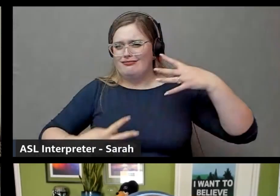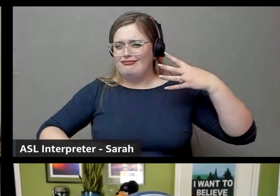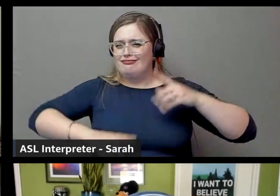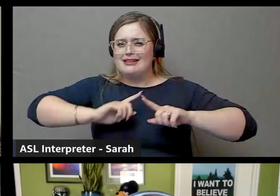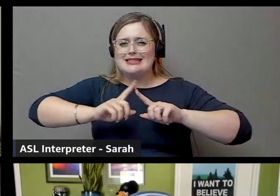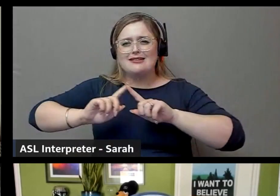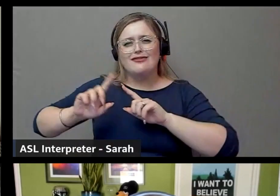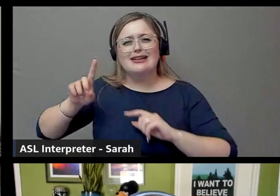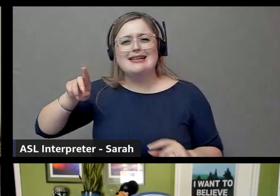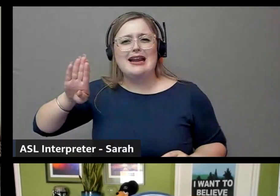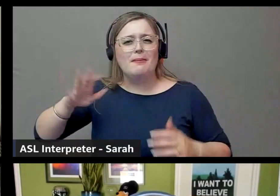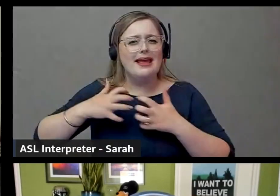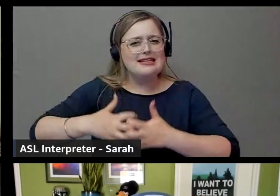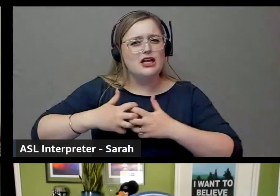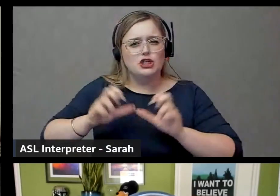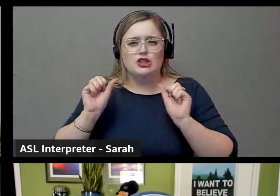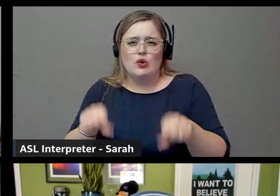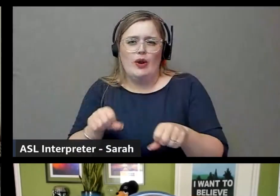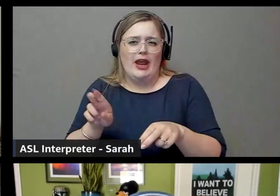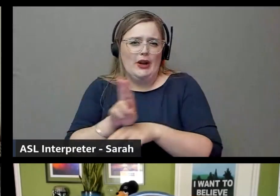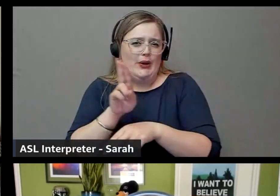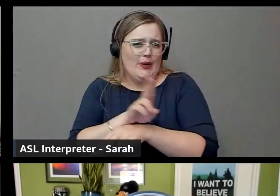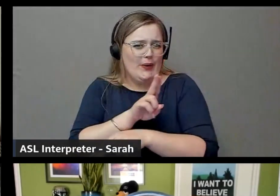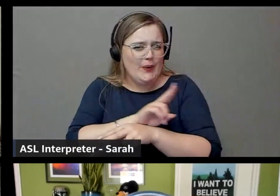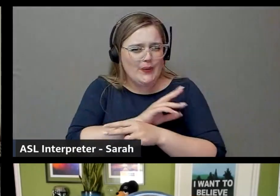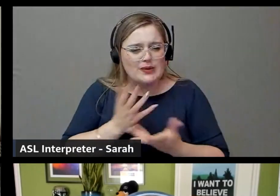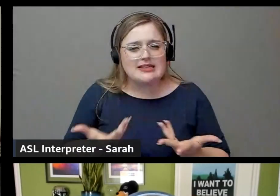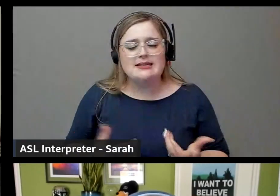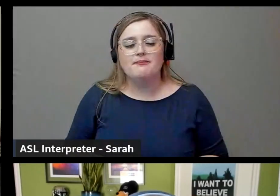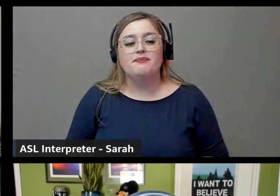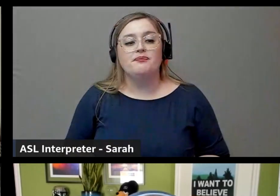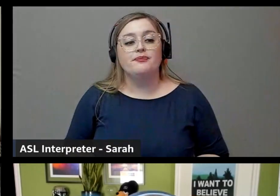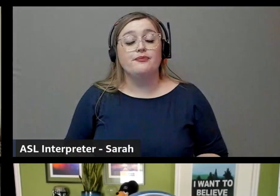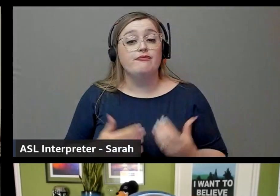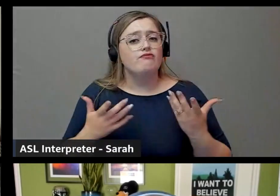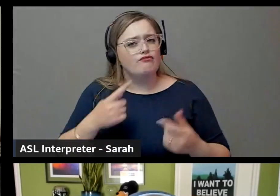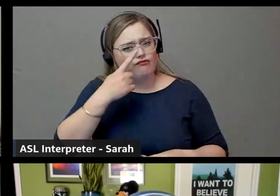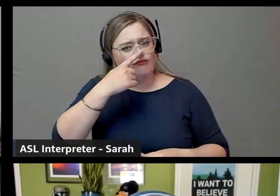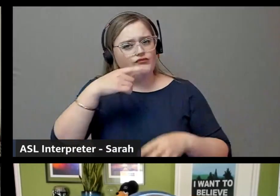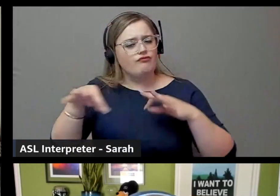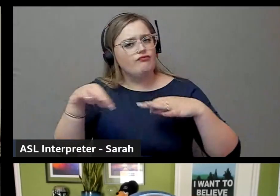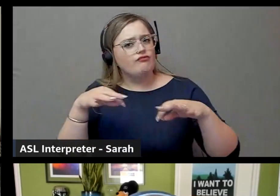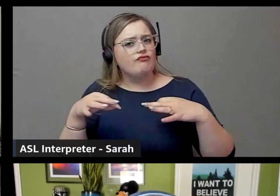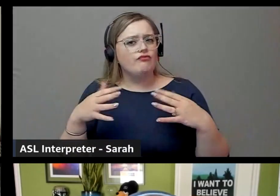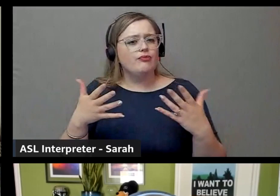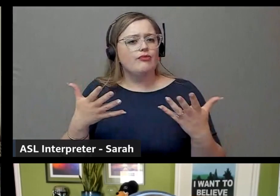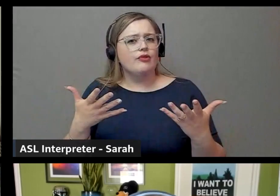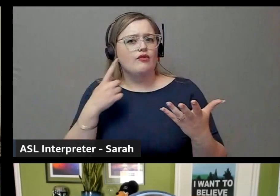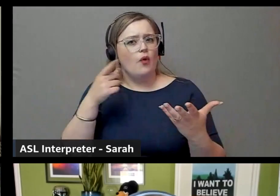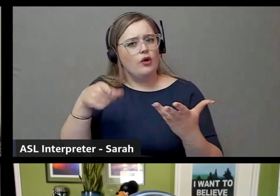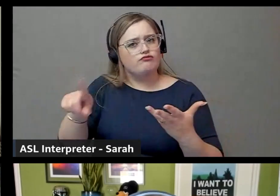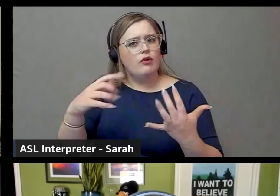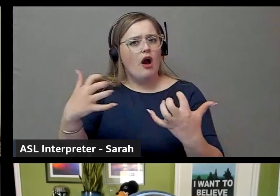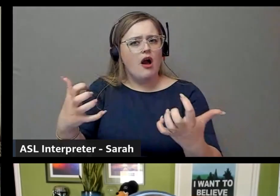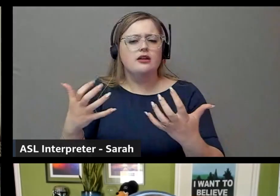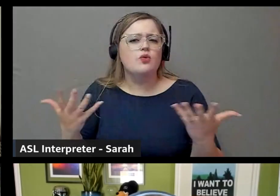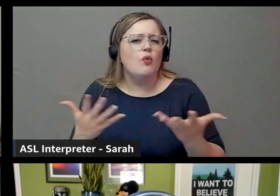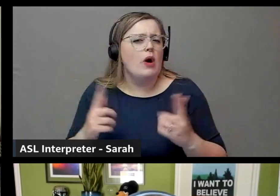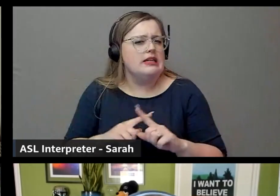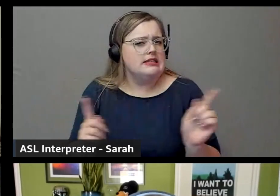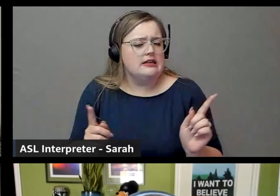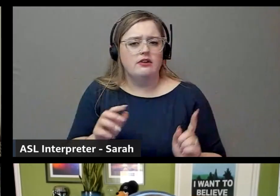database engines that you can utilize with it. Could you tell just a little bit to the audience what the difference is between something